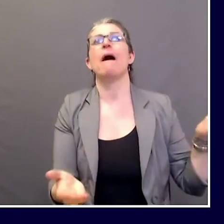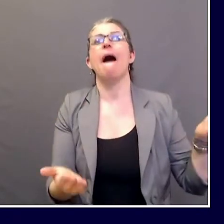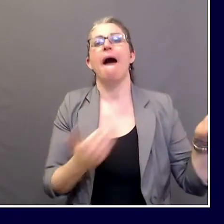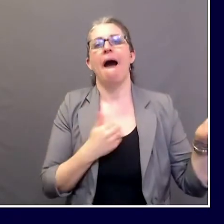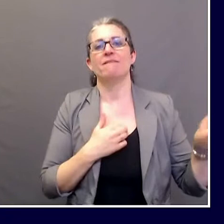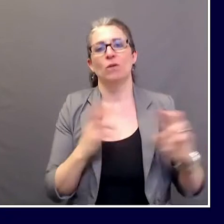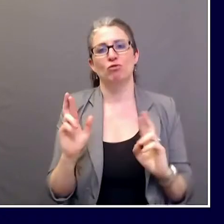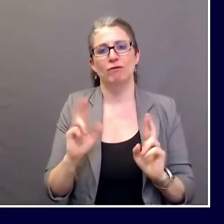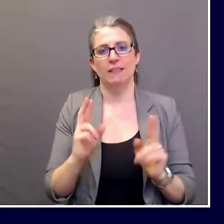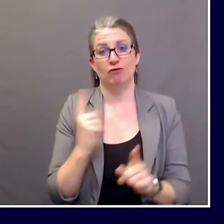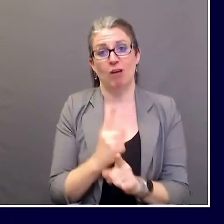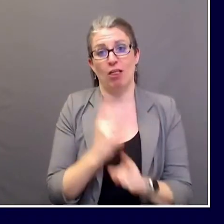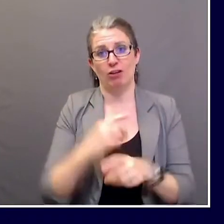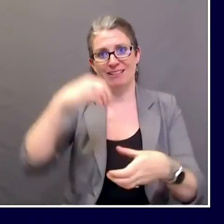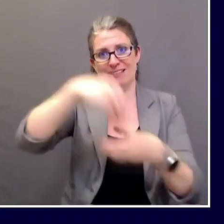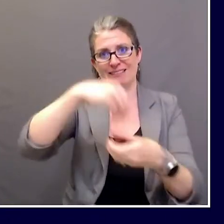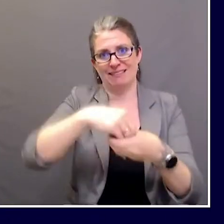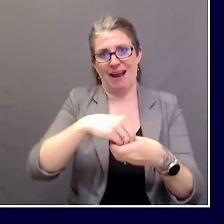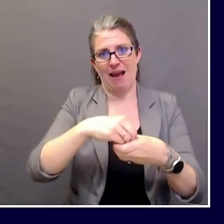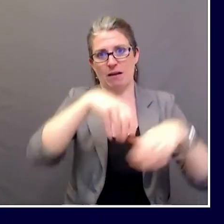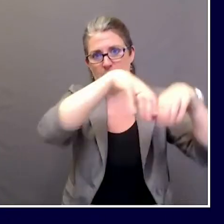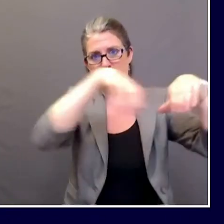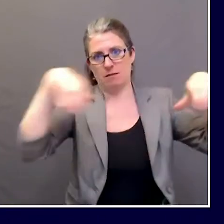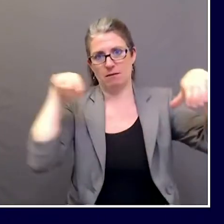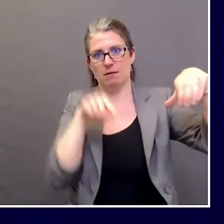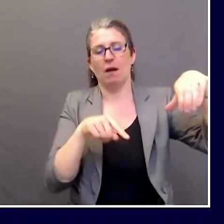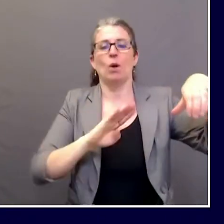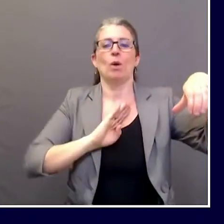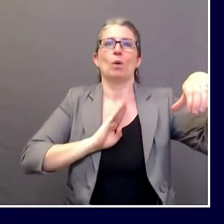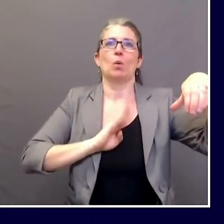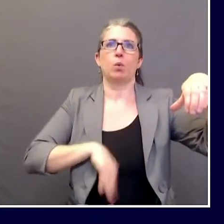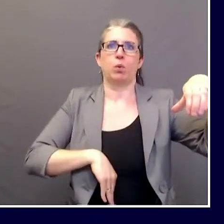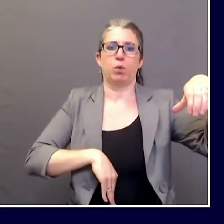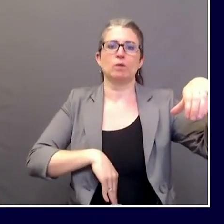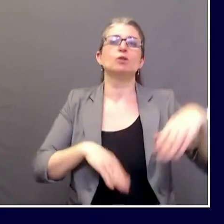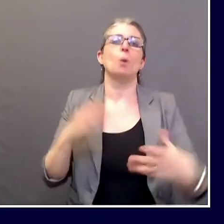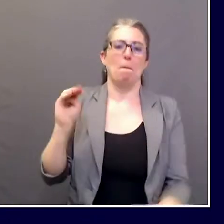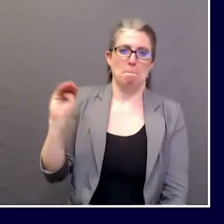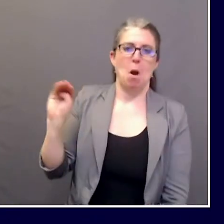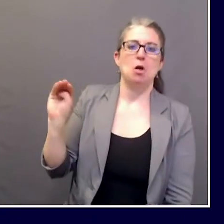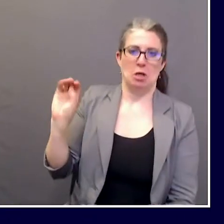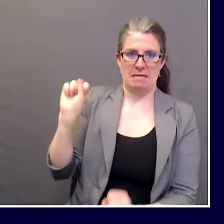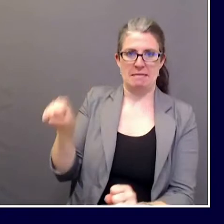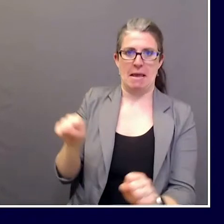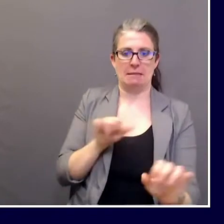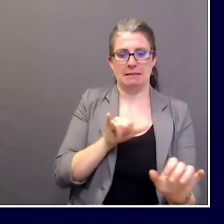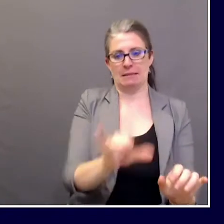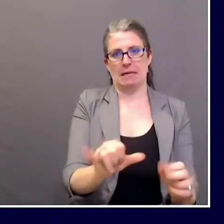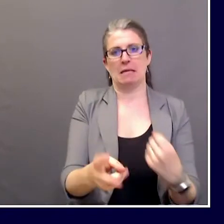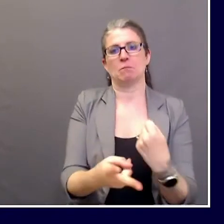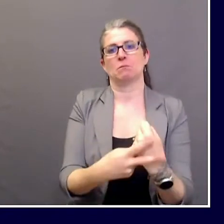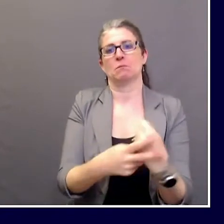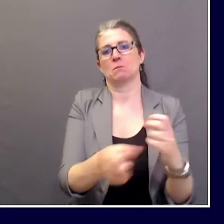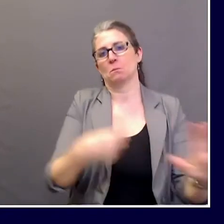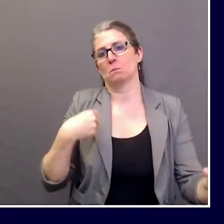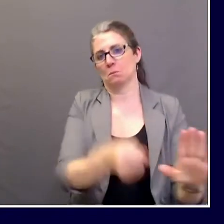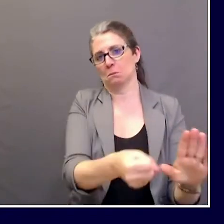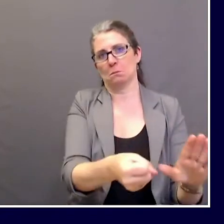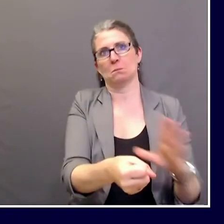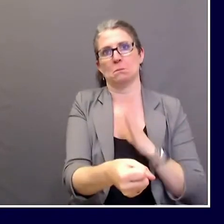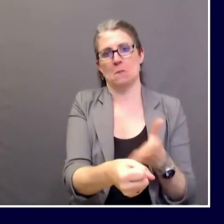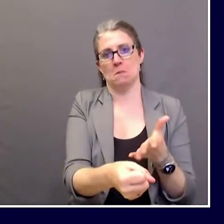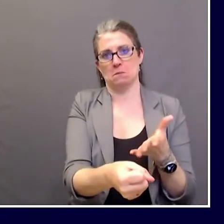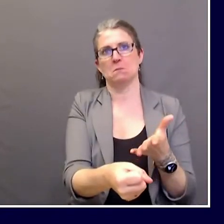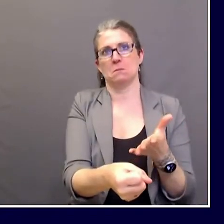mobile unit was 1 shot, you're done, and then you go. With the Moderna vaccine, at least for the time being, where